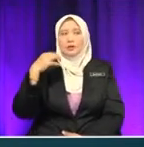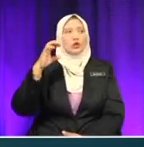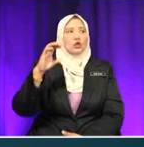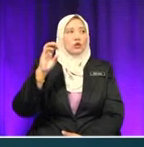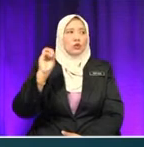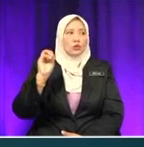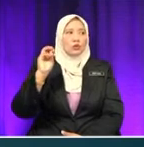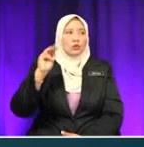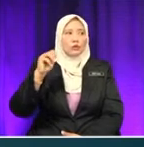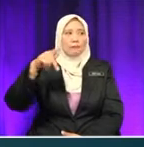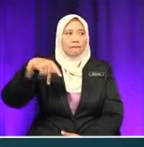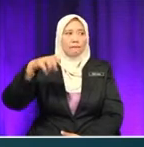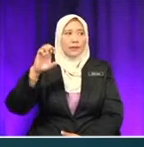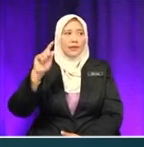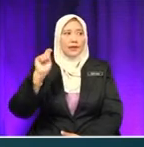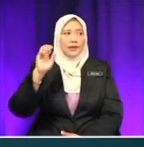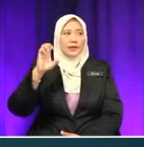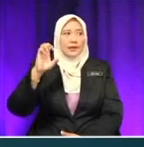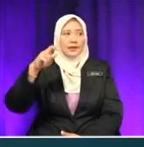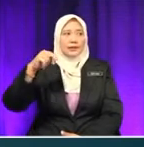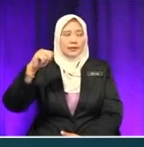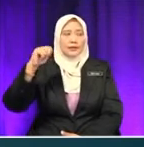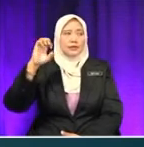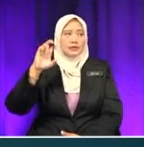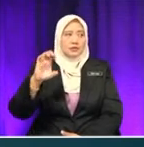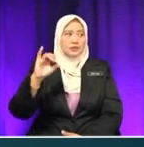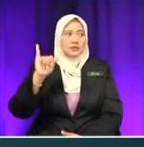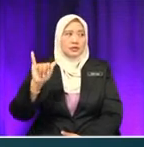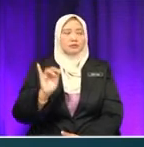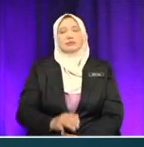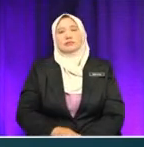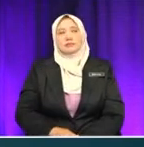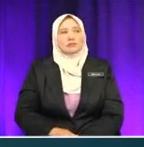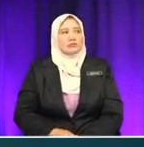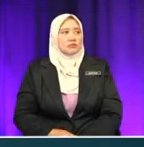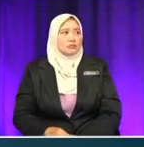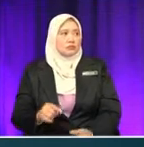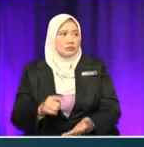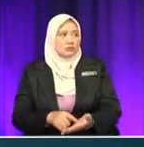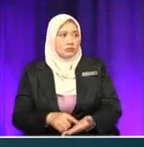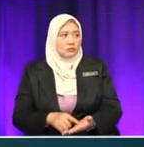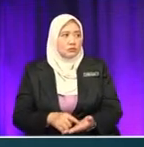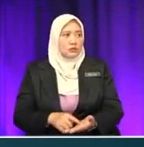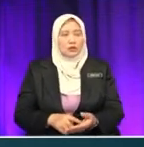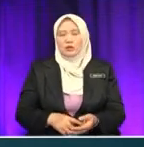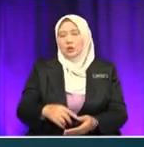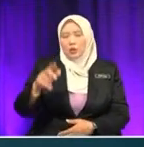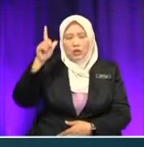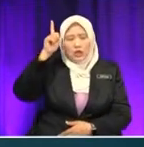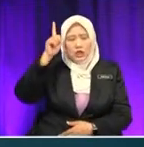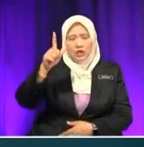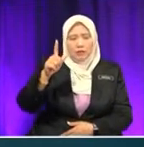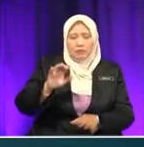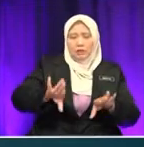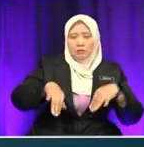if you wish to have the second sentence, please begin with your cohesive device, because that gives you marks for your vocab, grammar